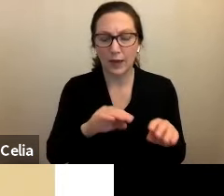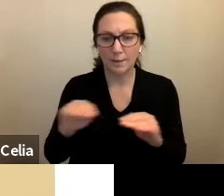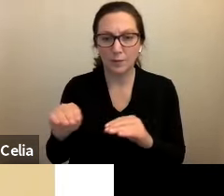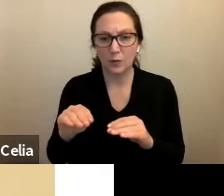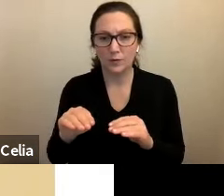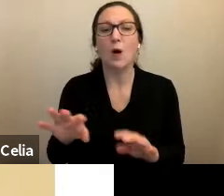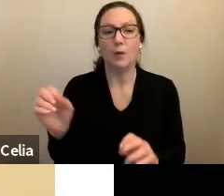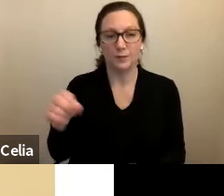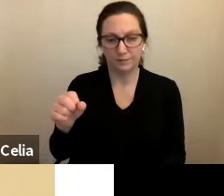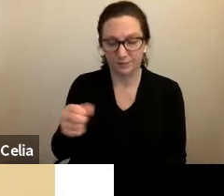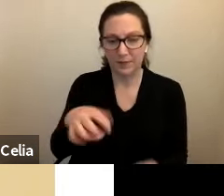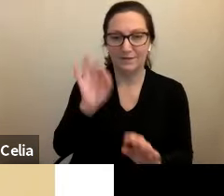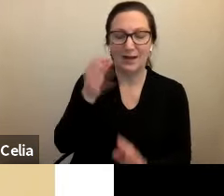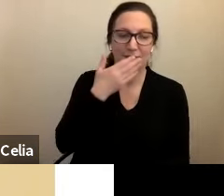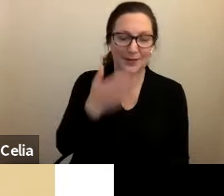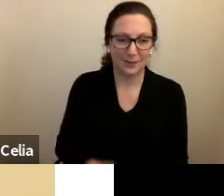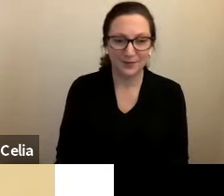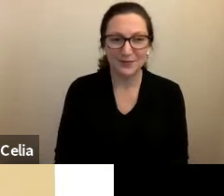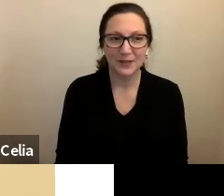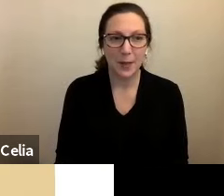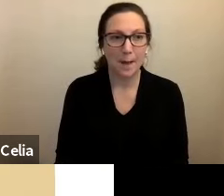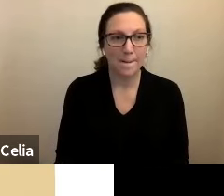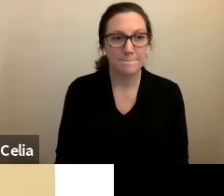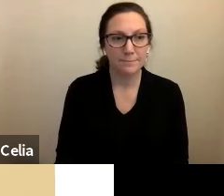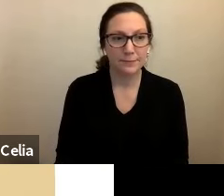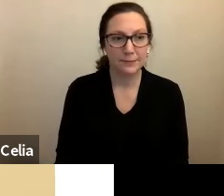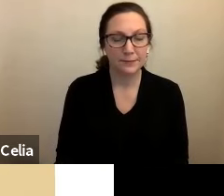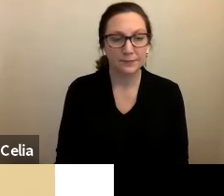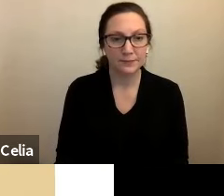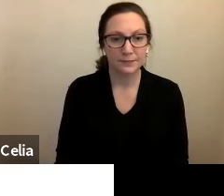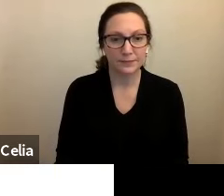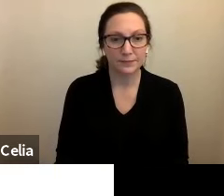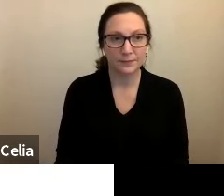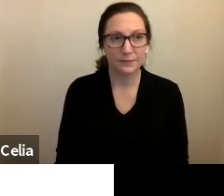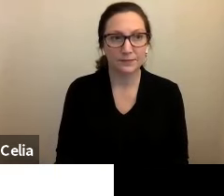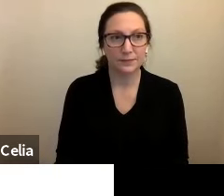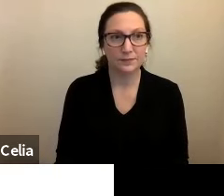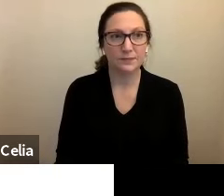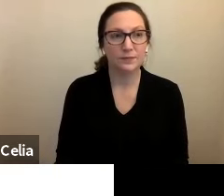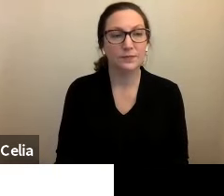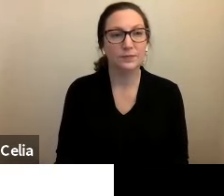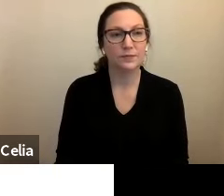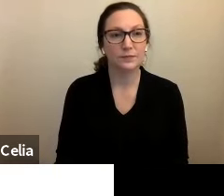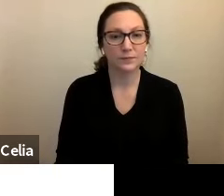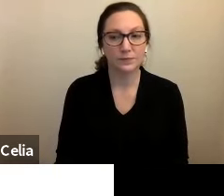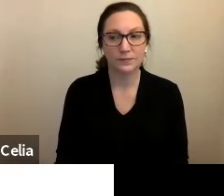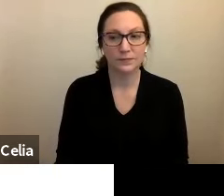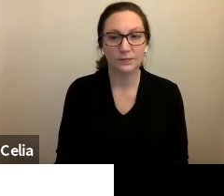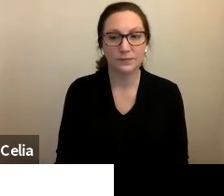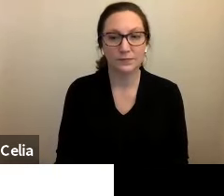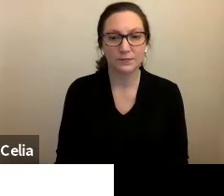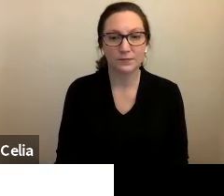scrolling. Oh yes, yeah. Okay, thank you very much. No problem. That's what the hands were for. Thank